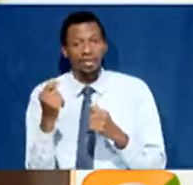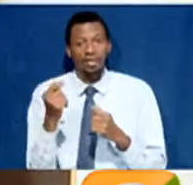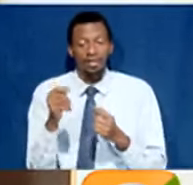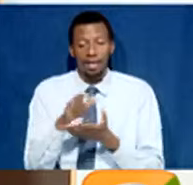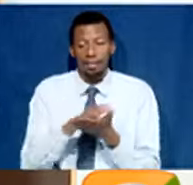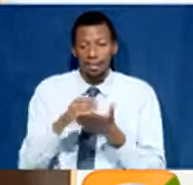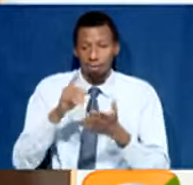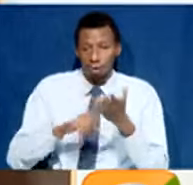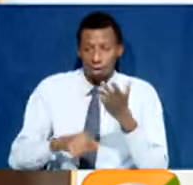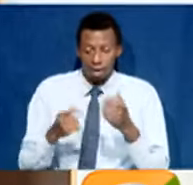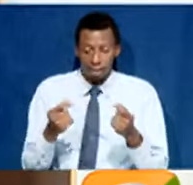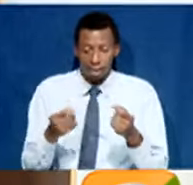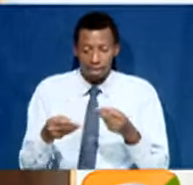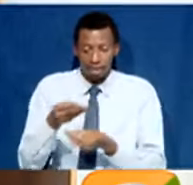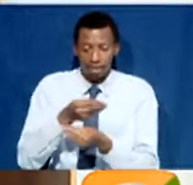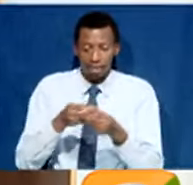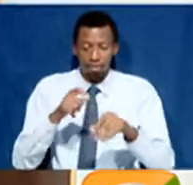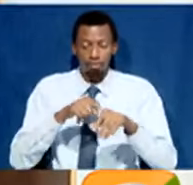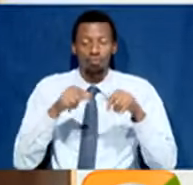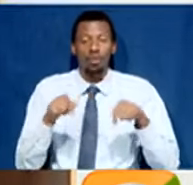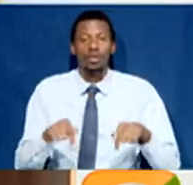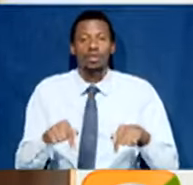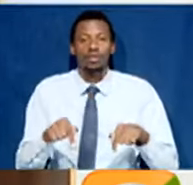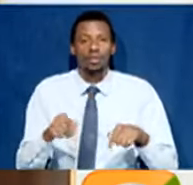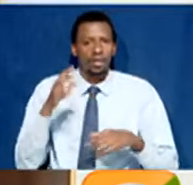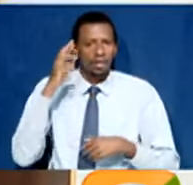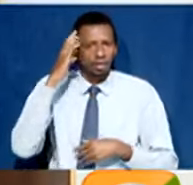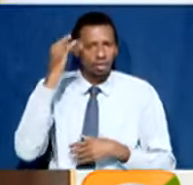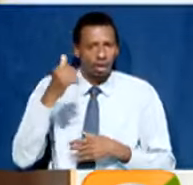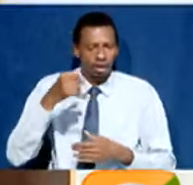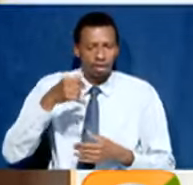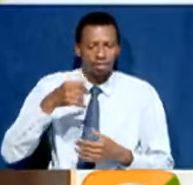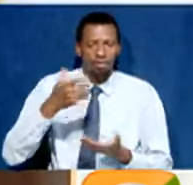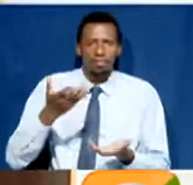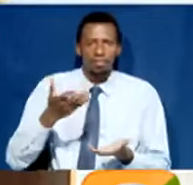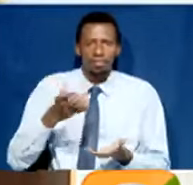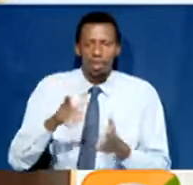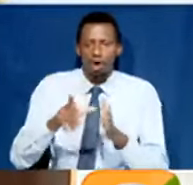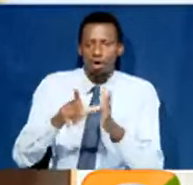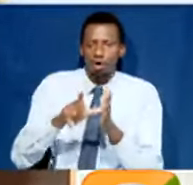Now, part of the reason why our debt is beyond the ceiling that was